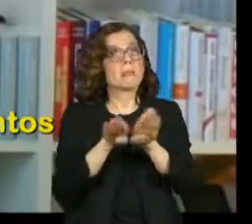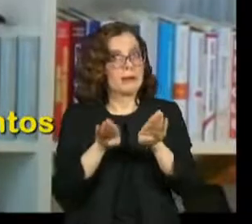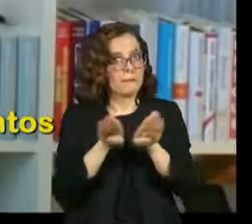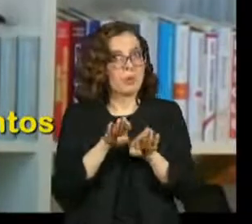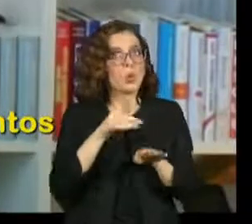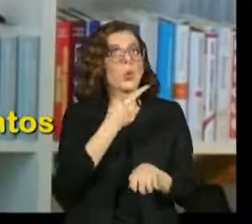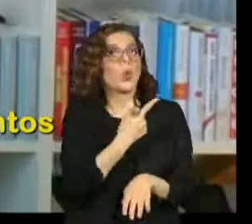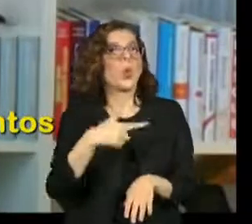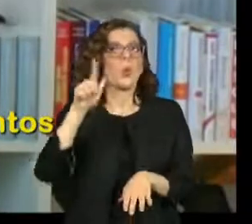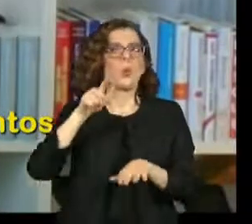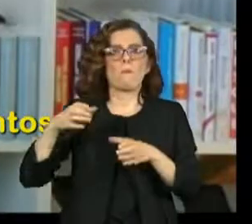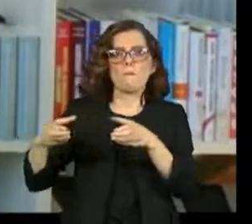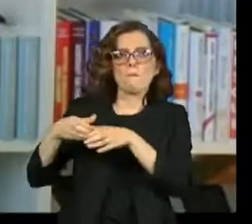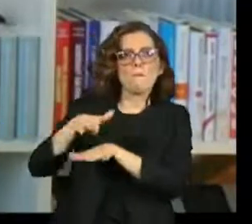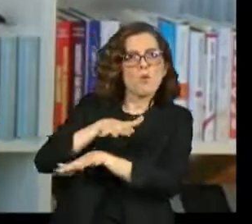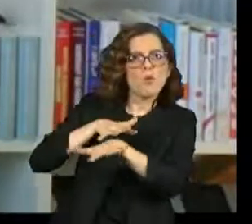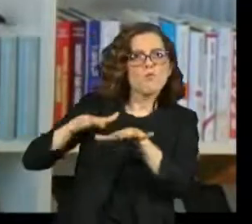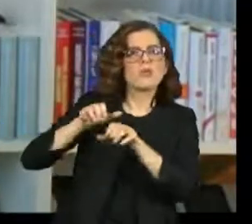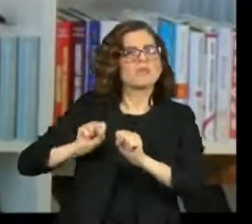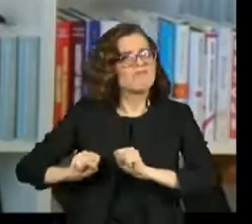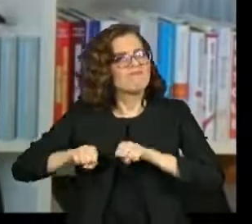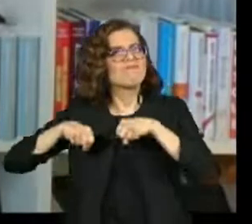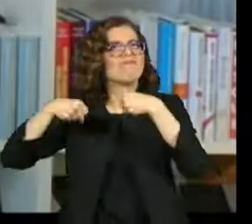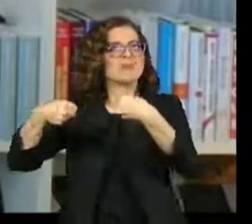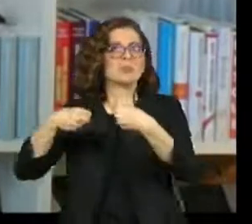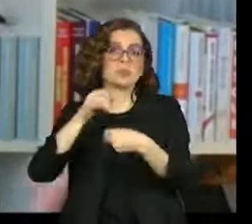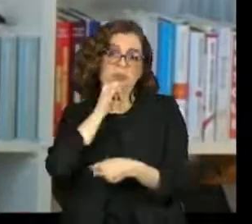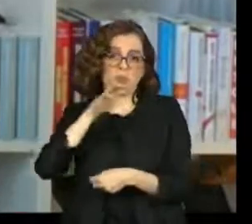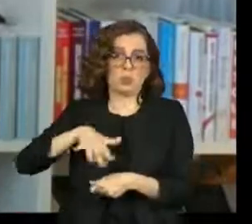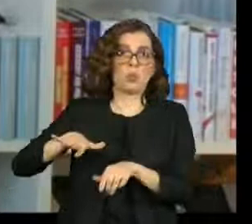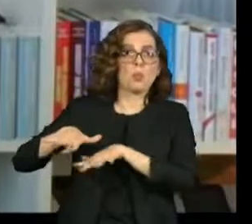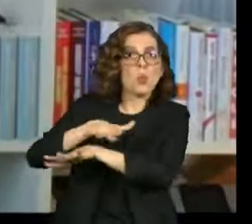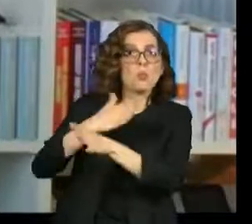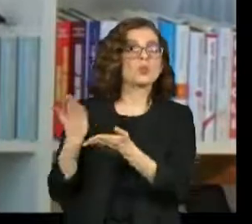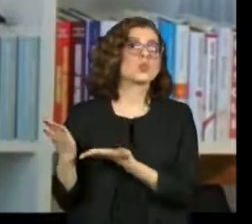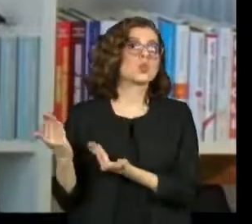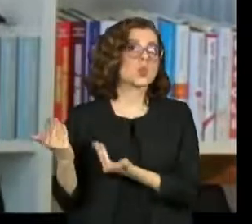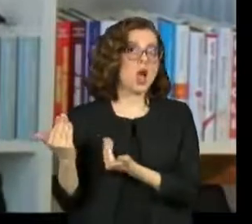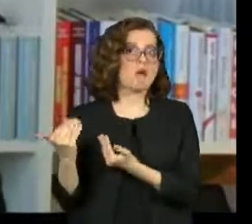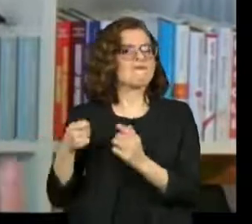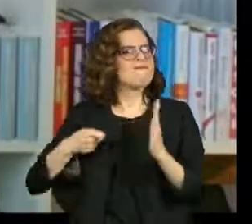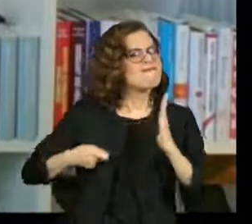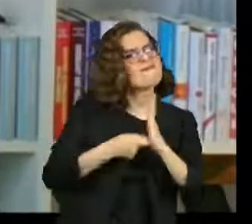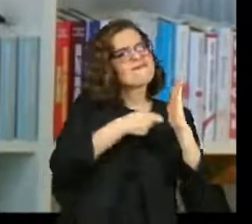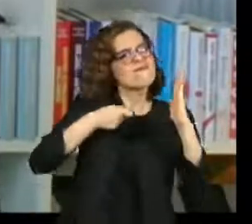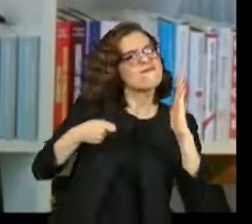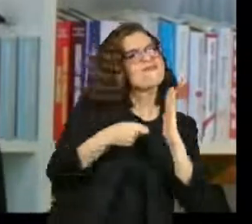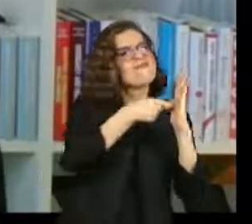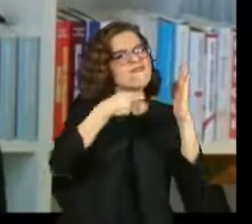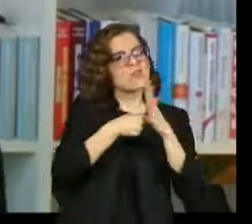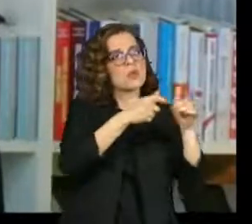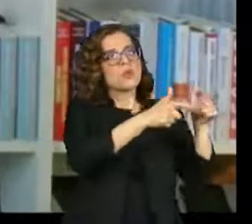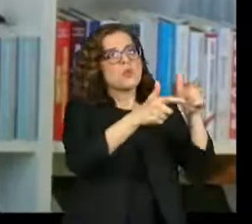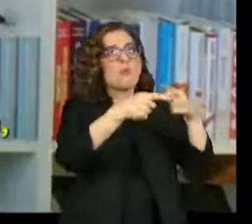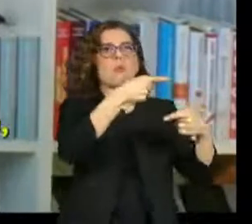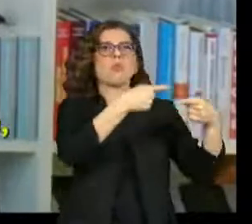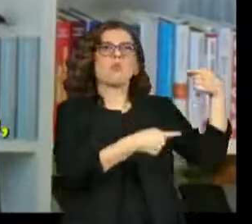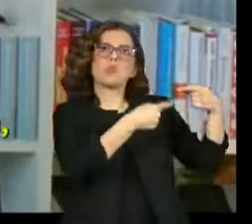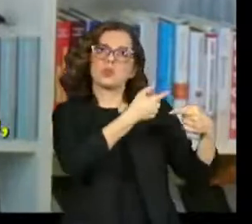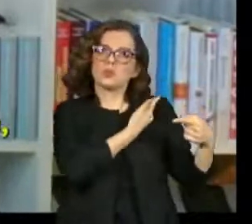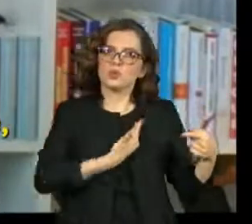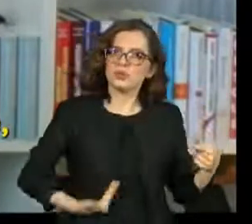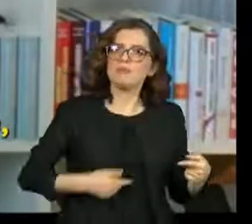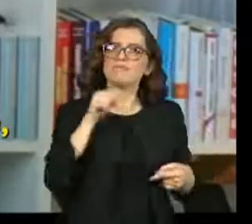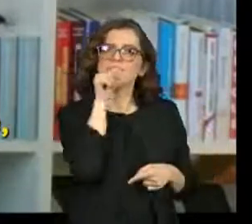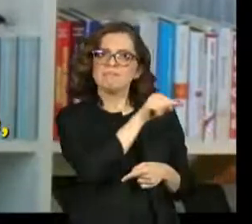other movements can play a role. Movements such as movements of young people who are pushing the political system to do